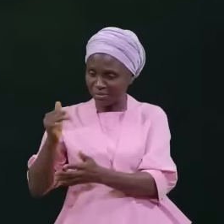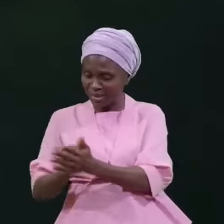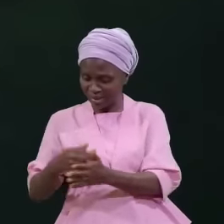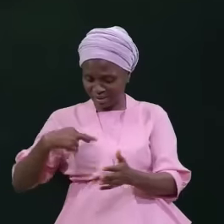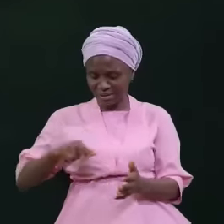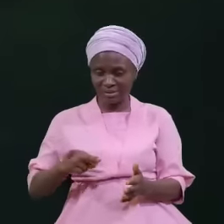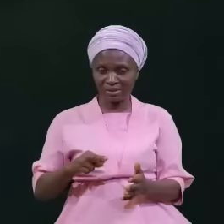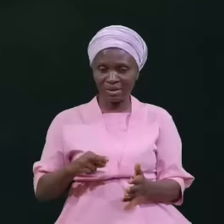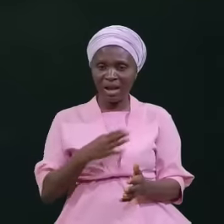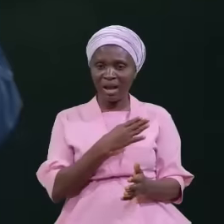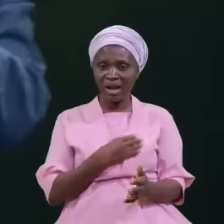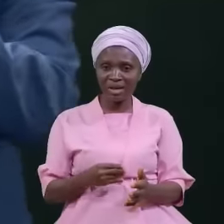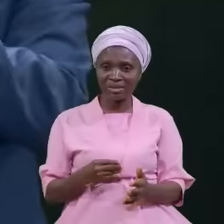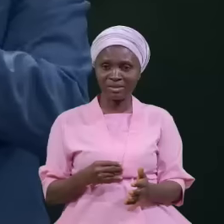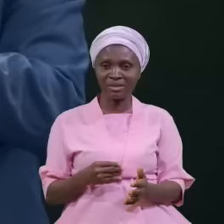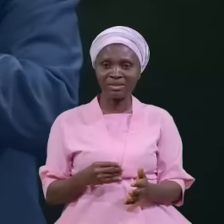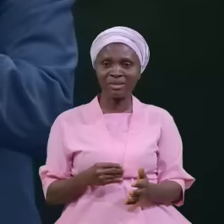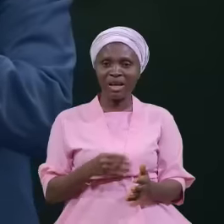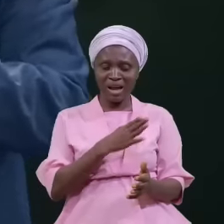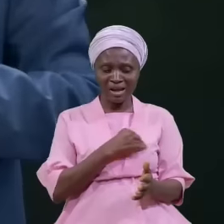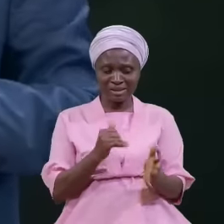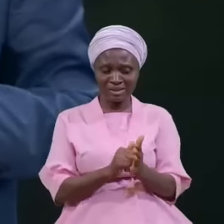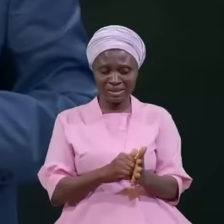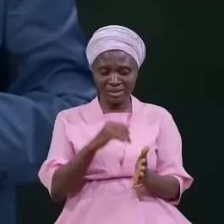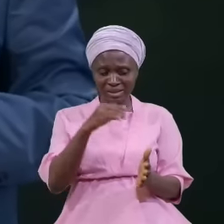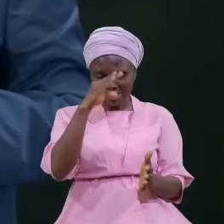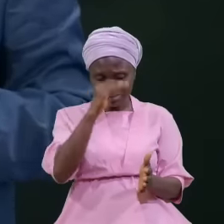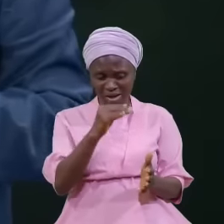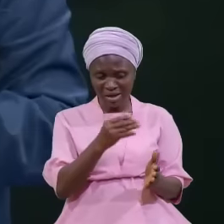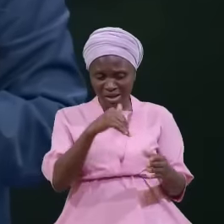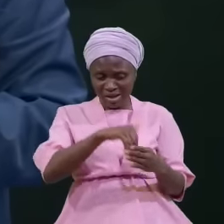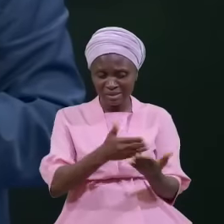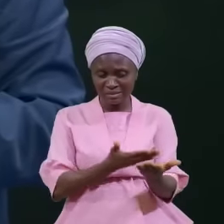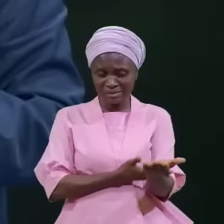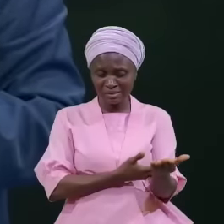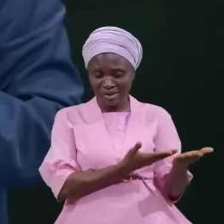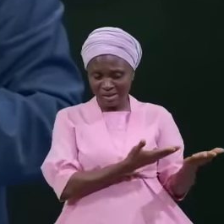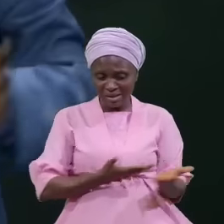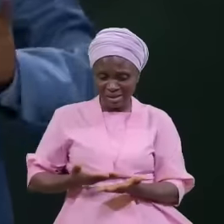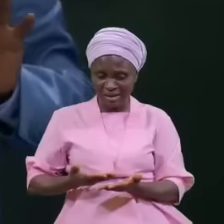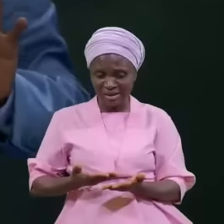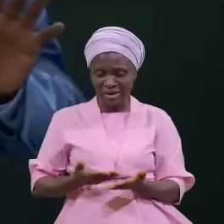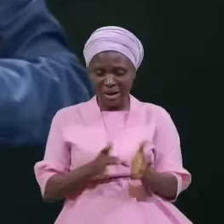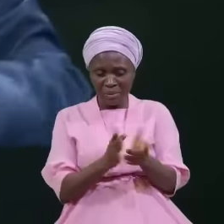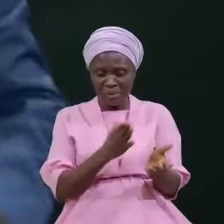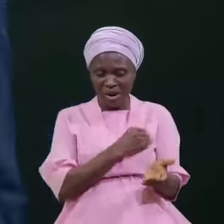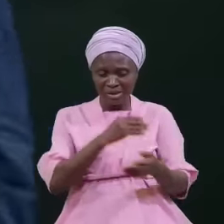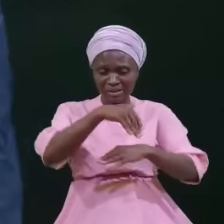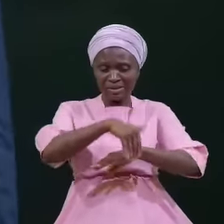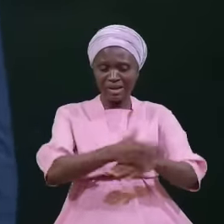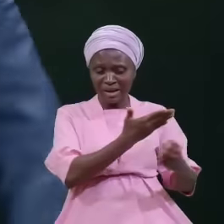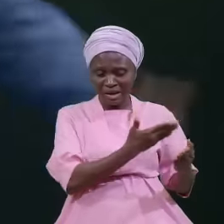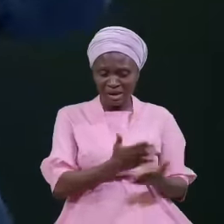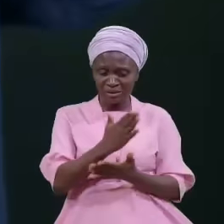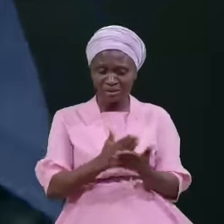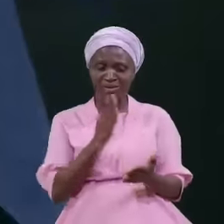they carry Bible, in the night they are other kinds of people. They seem to